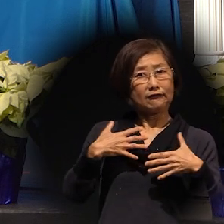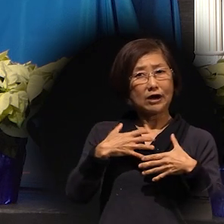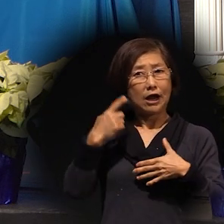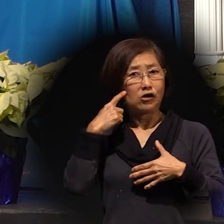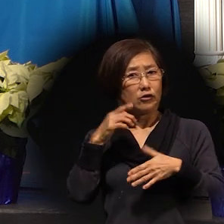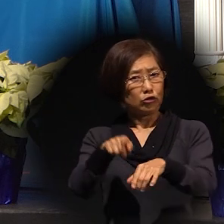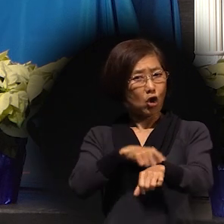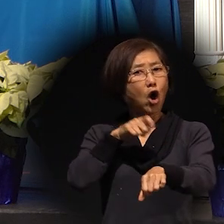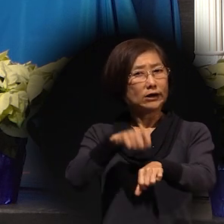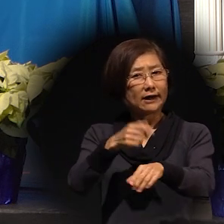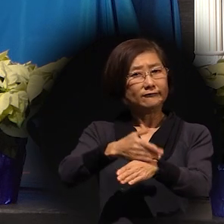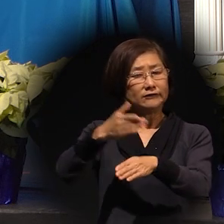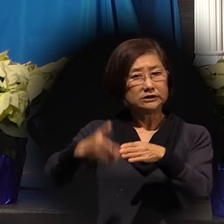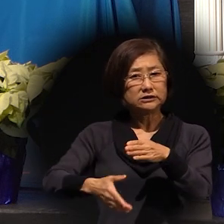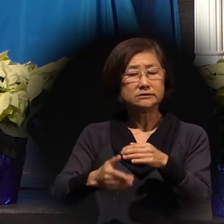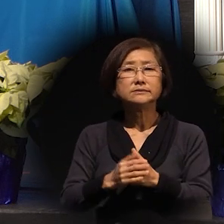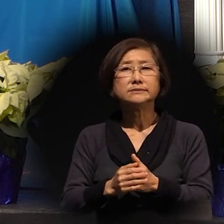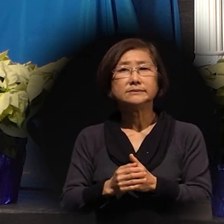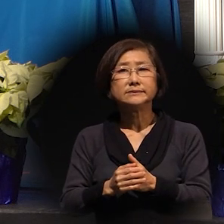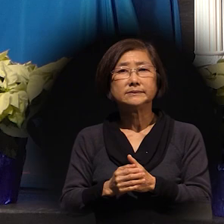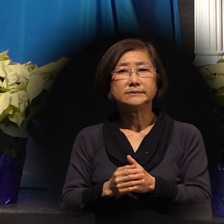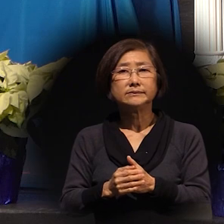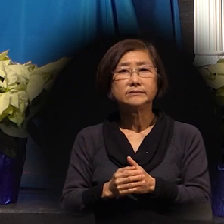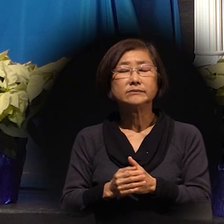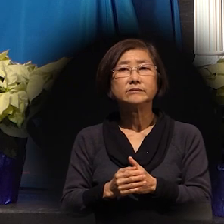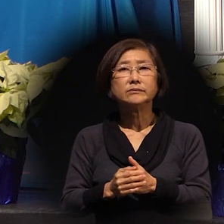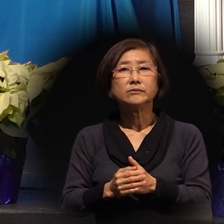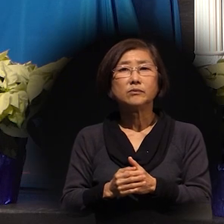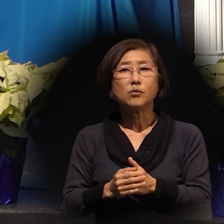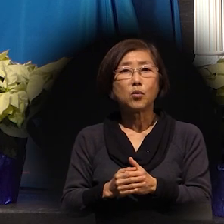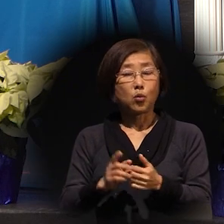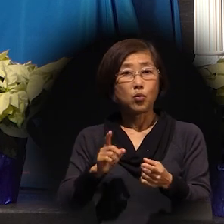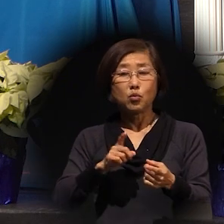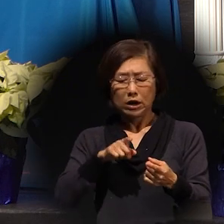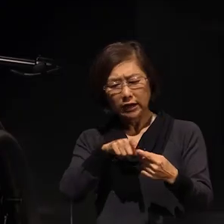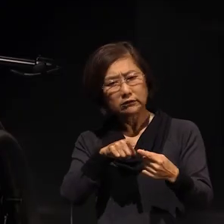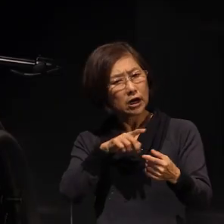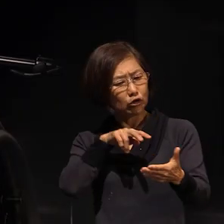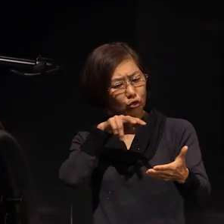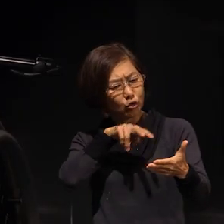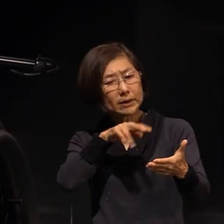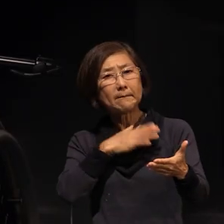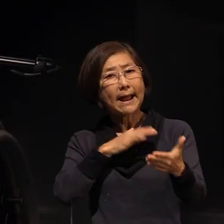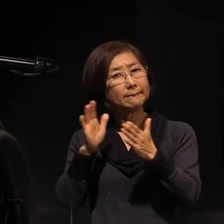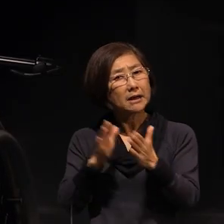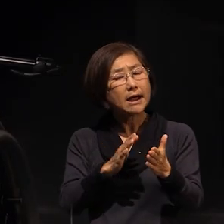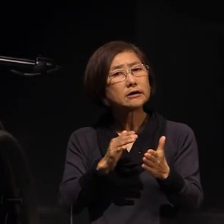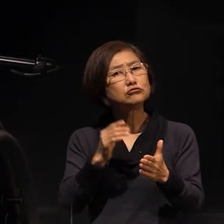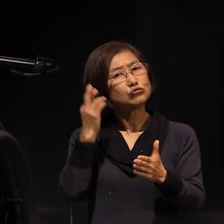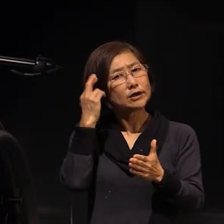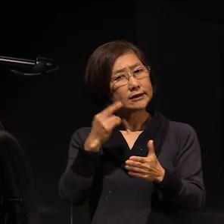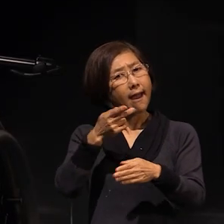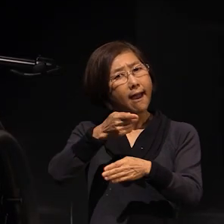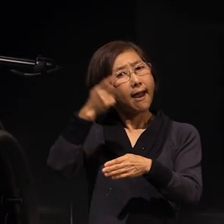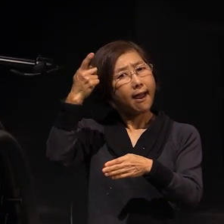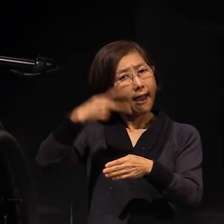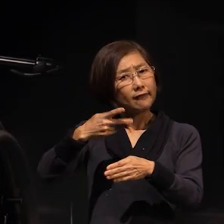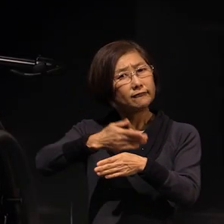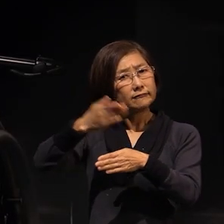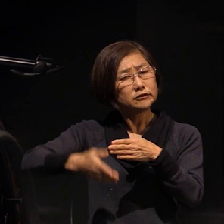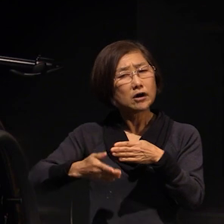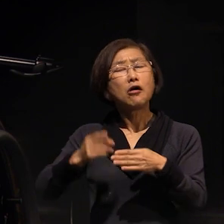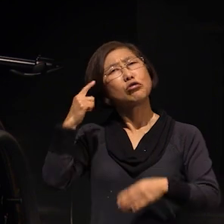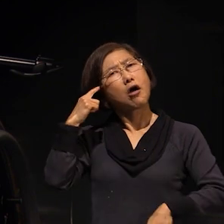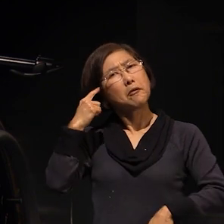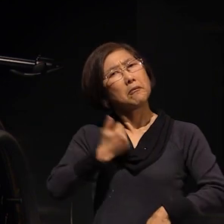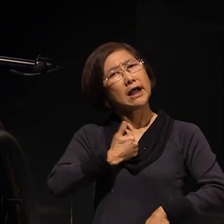because I was afraid it would take me a long time to finish. Then When I actually looked at my plan, I realized I was